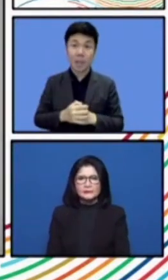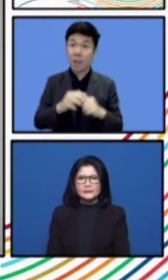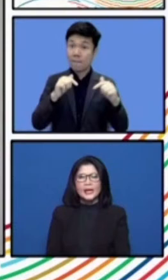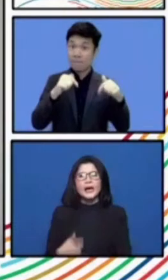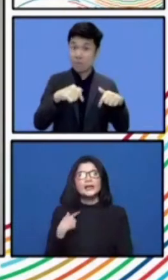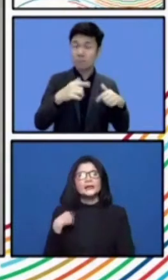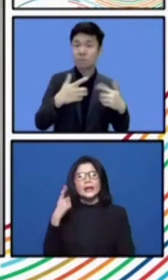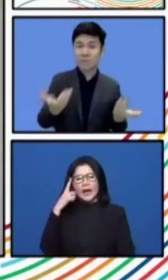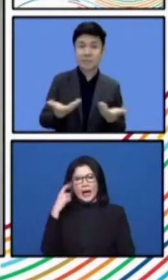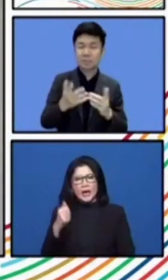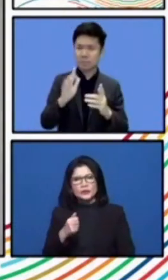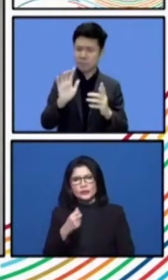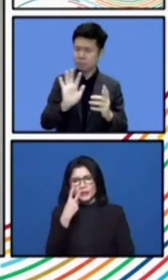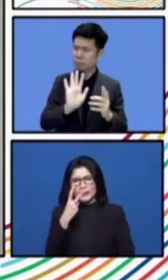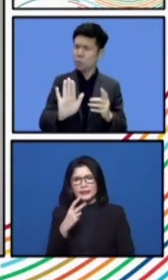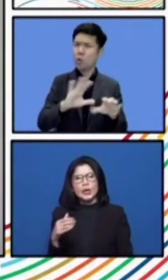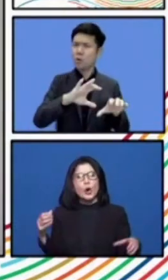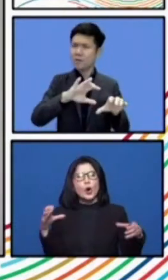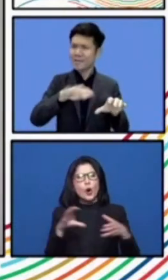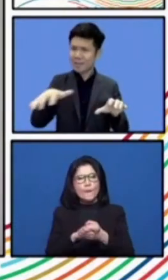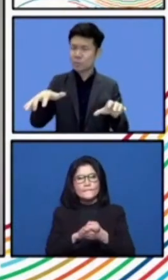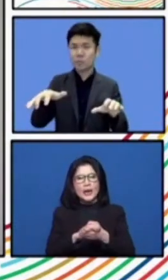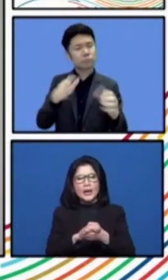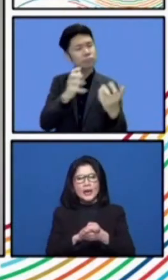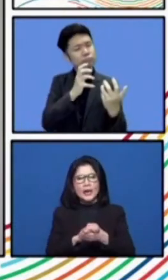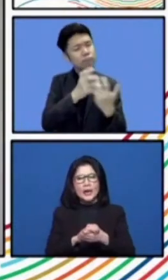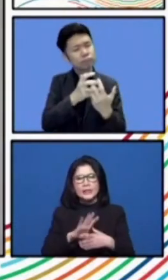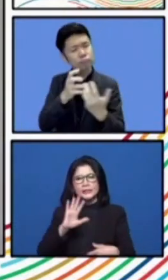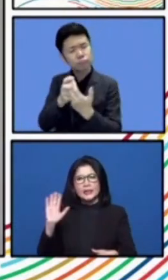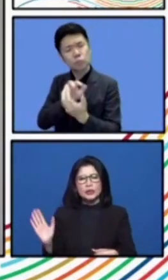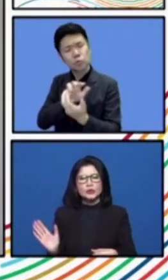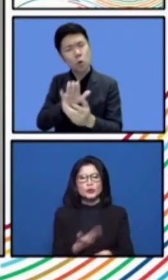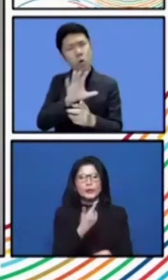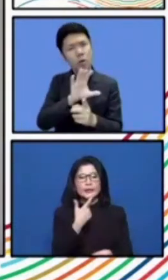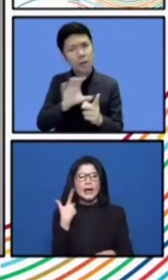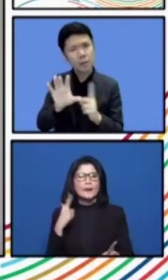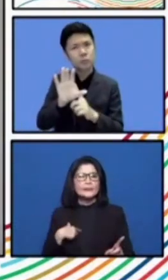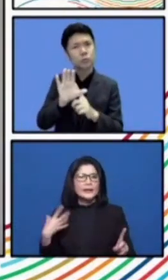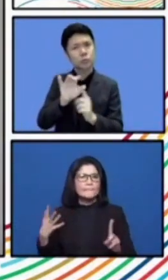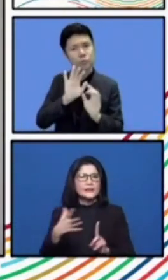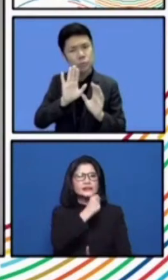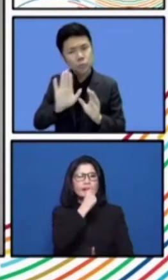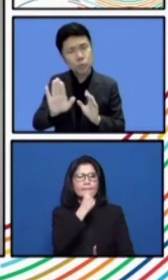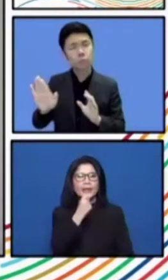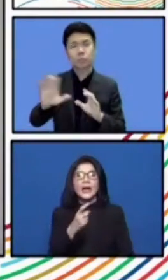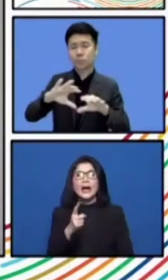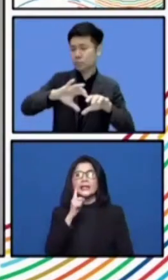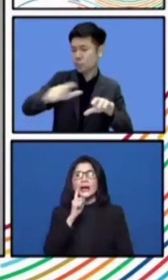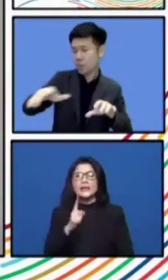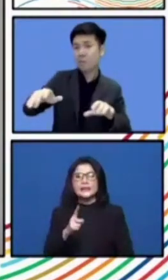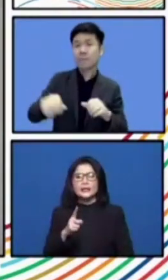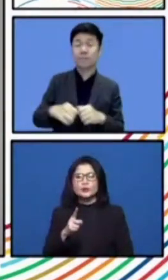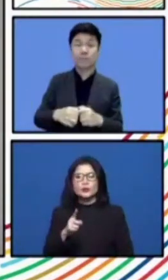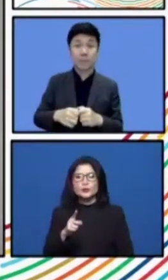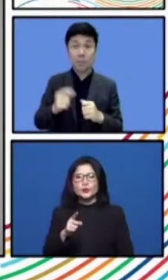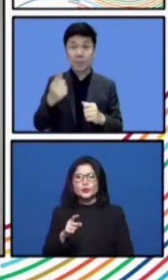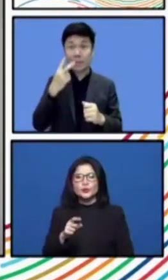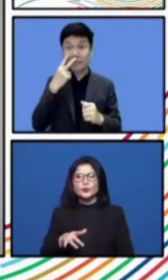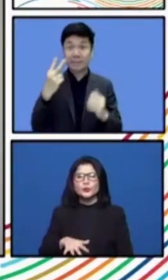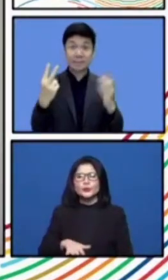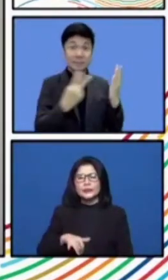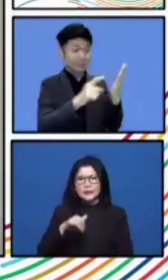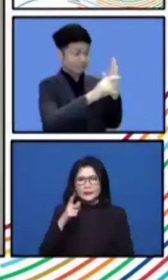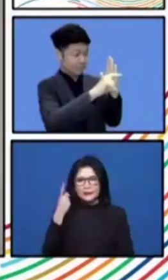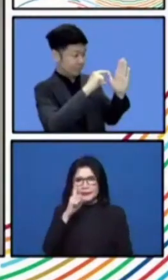but I think we could still draw some commonalities uh around article 12 which is often described as the soul of the convention